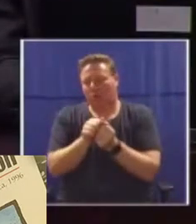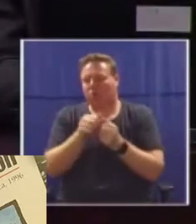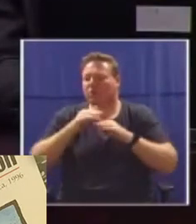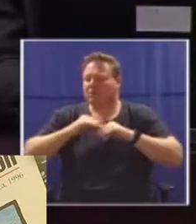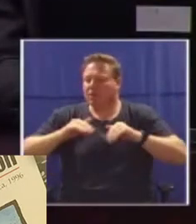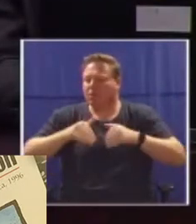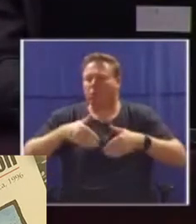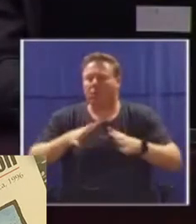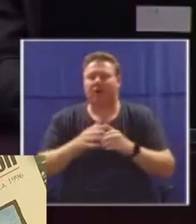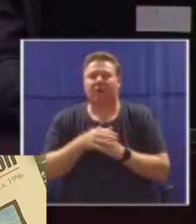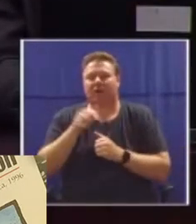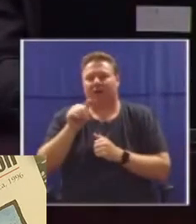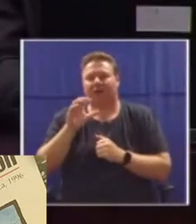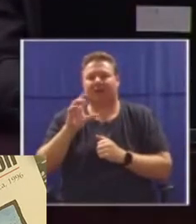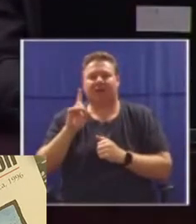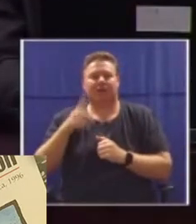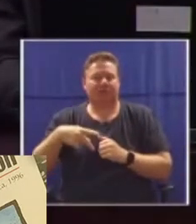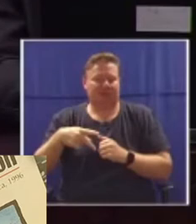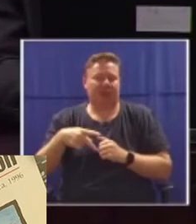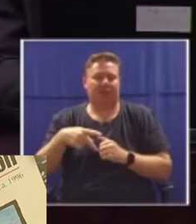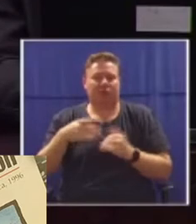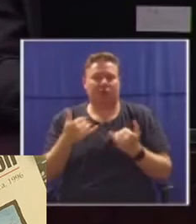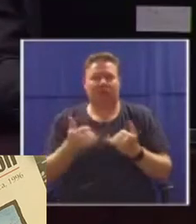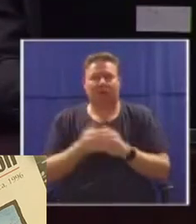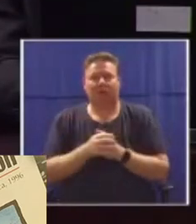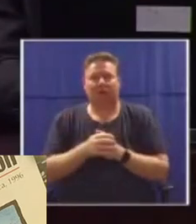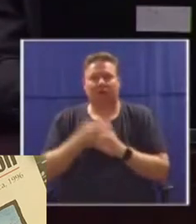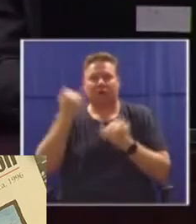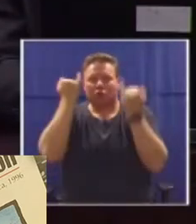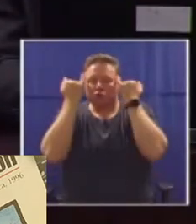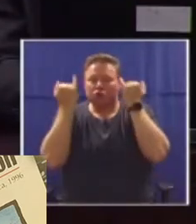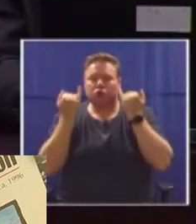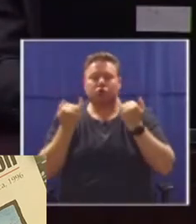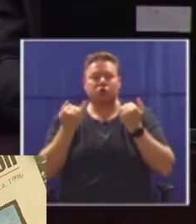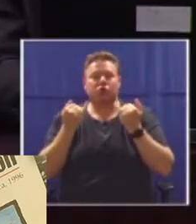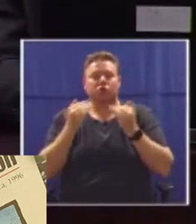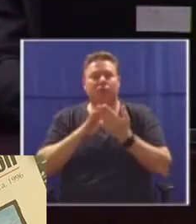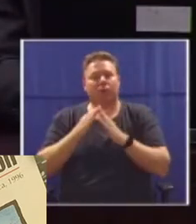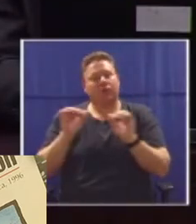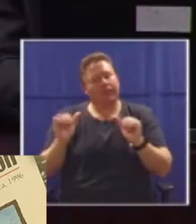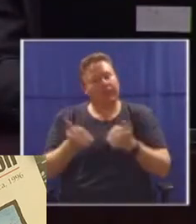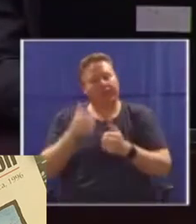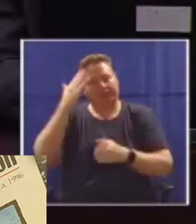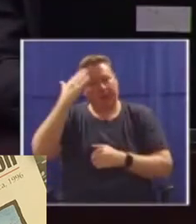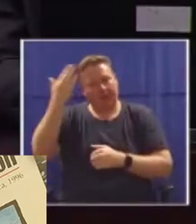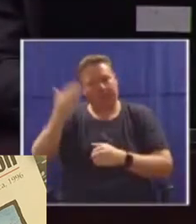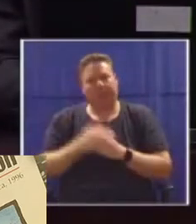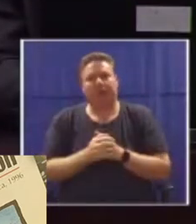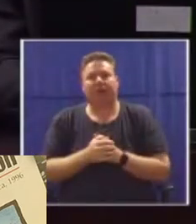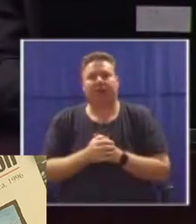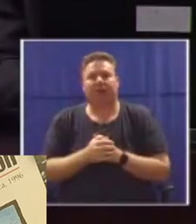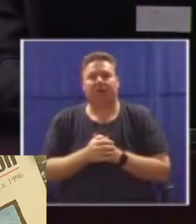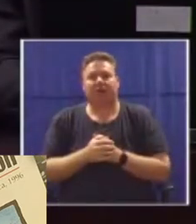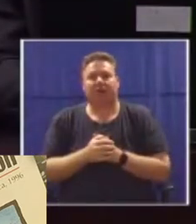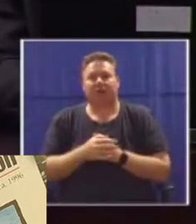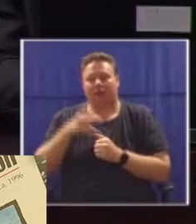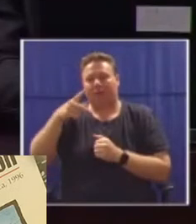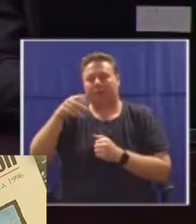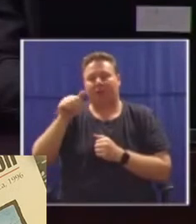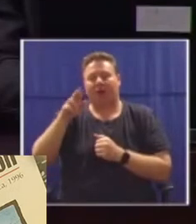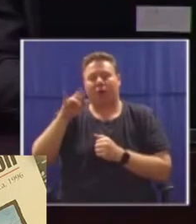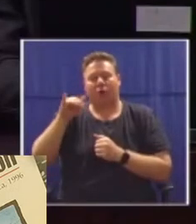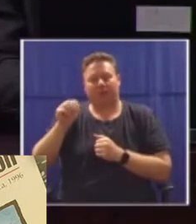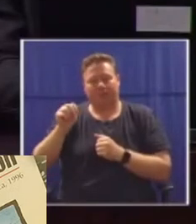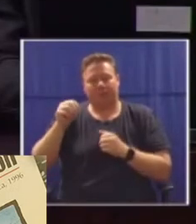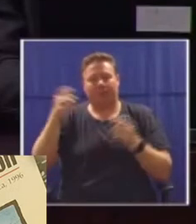note, the ACDP today would like to wish the Jewish community well as they celebrate the Festival of Purim